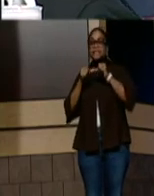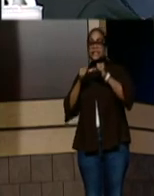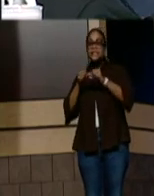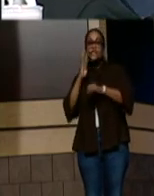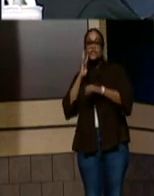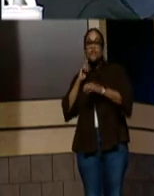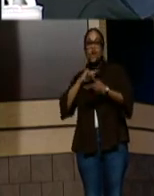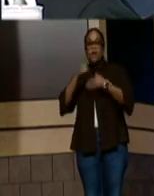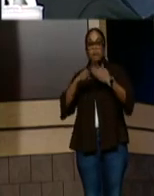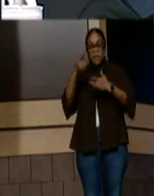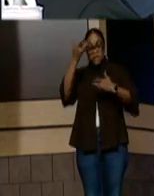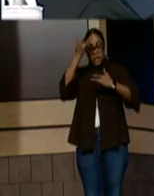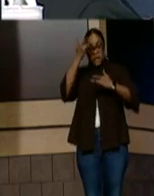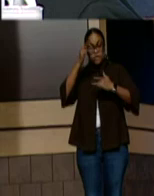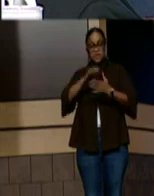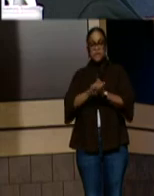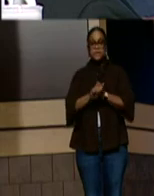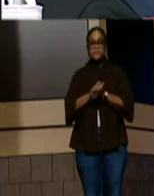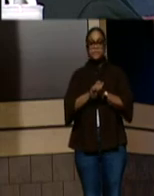while.